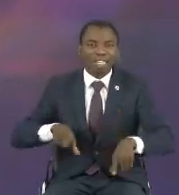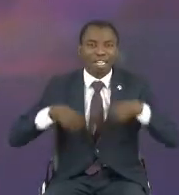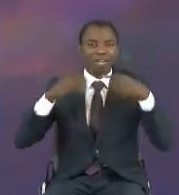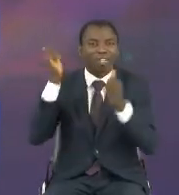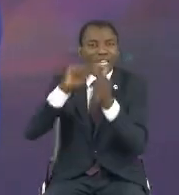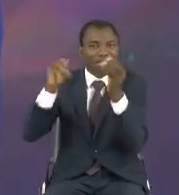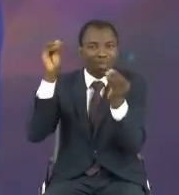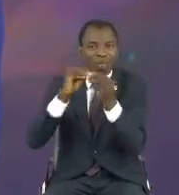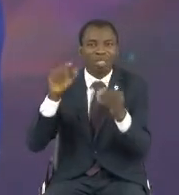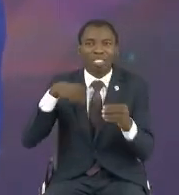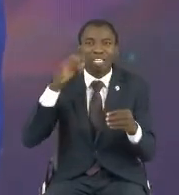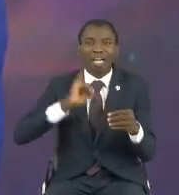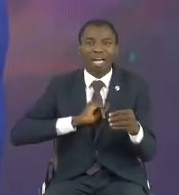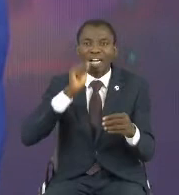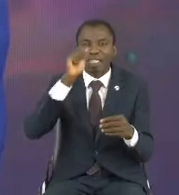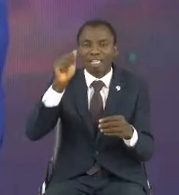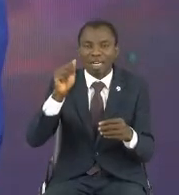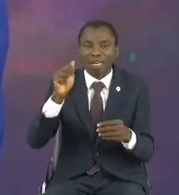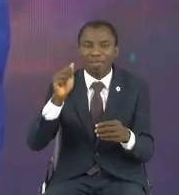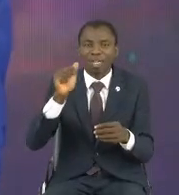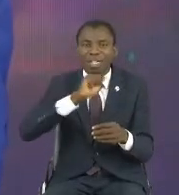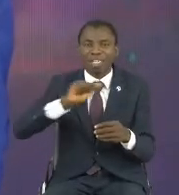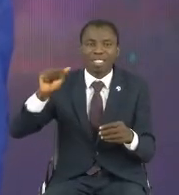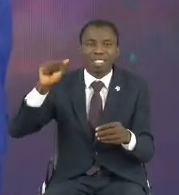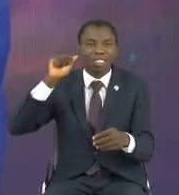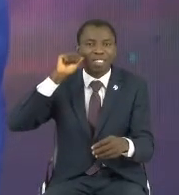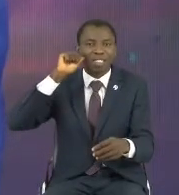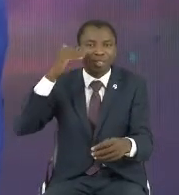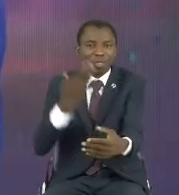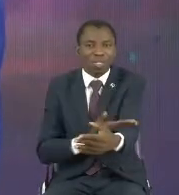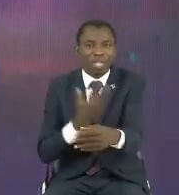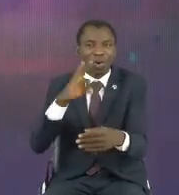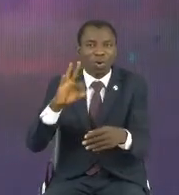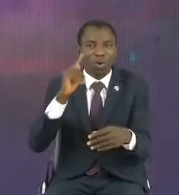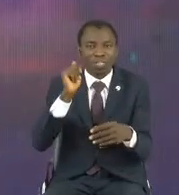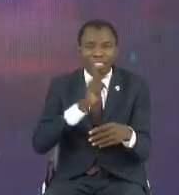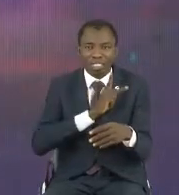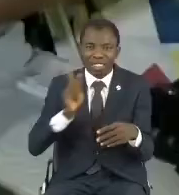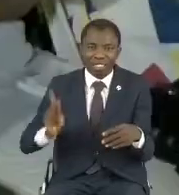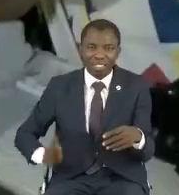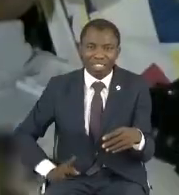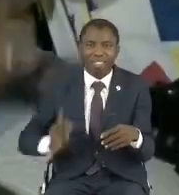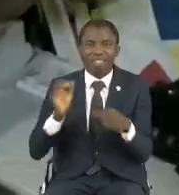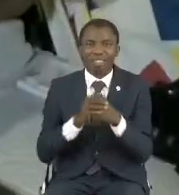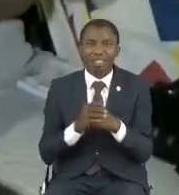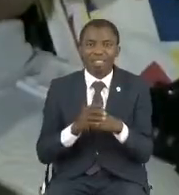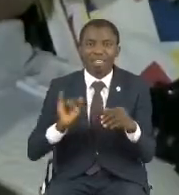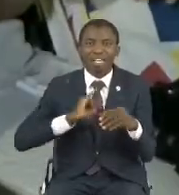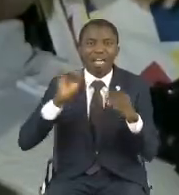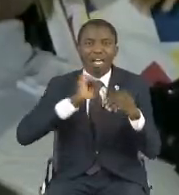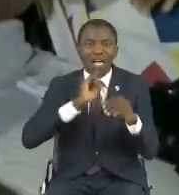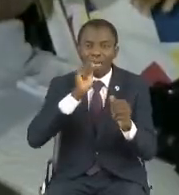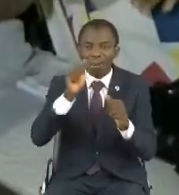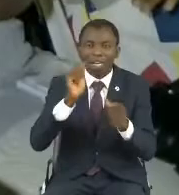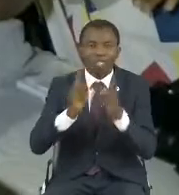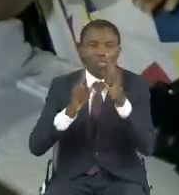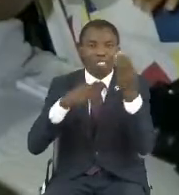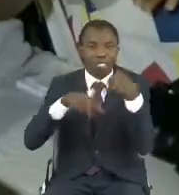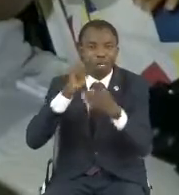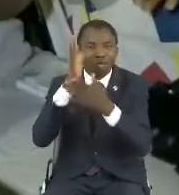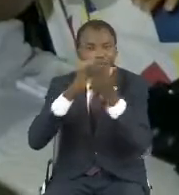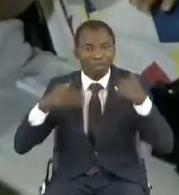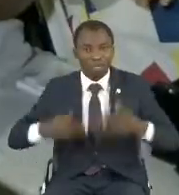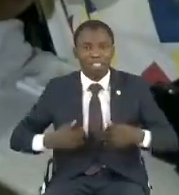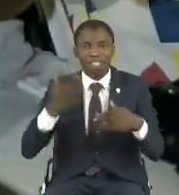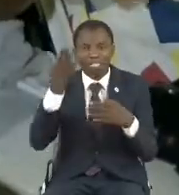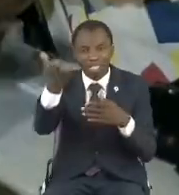I am a daughter of the King. Am I talking about somebody there? I am a son